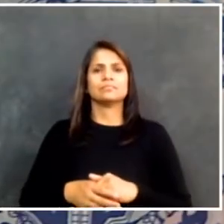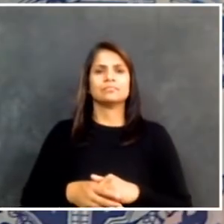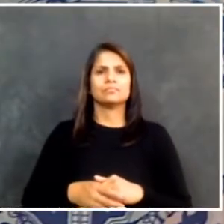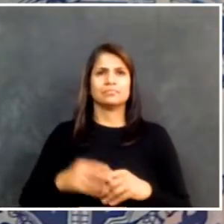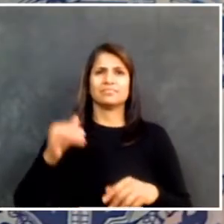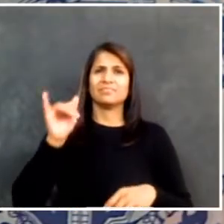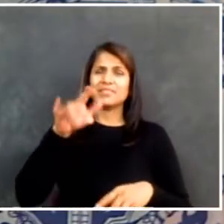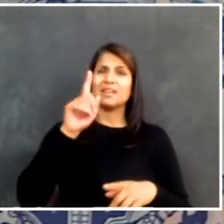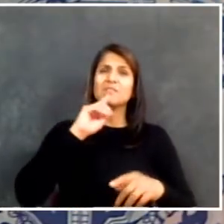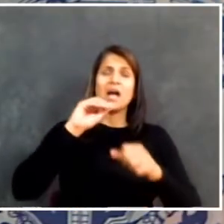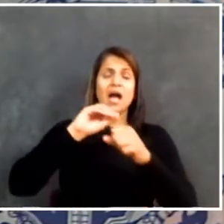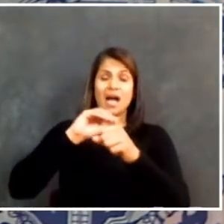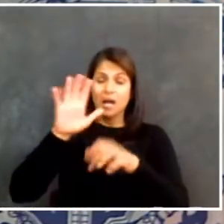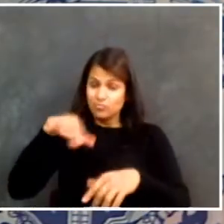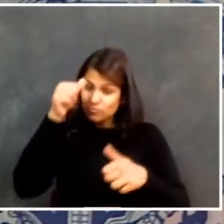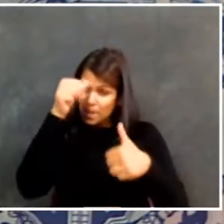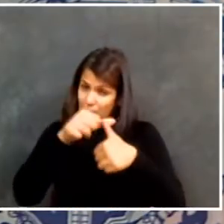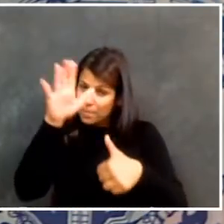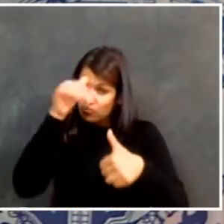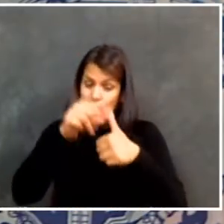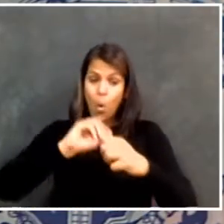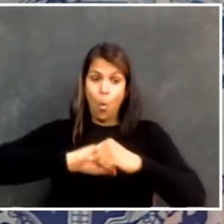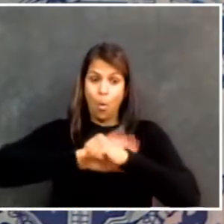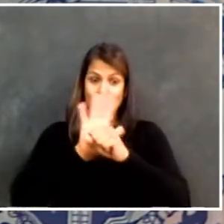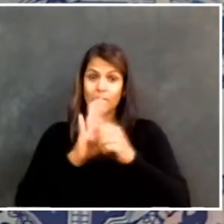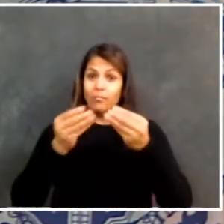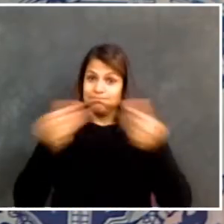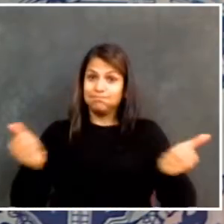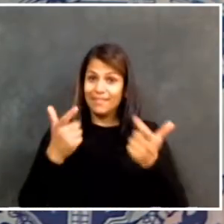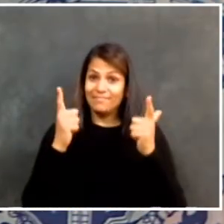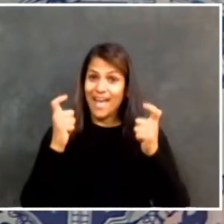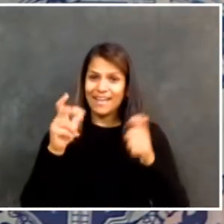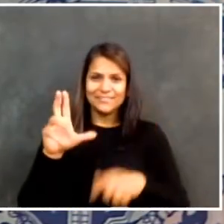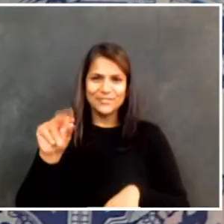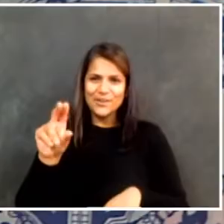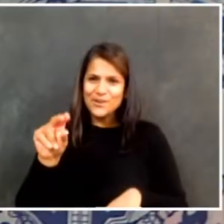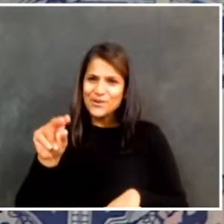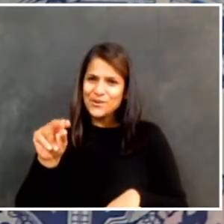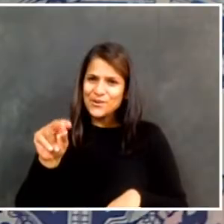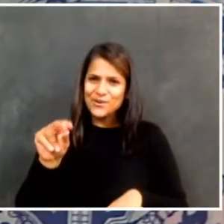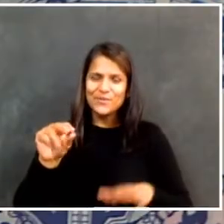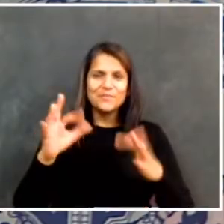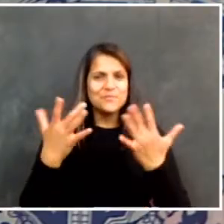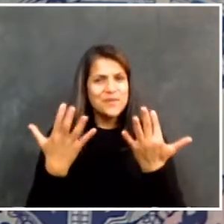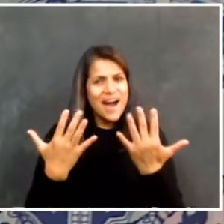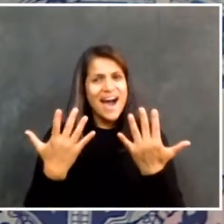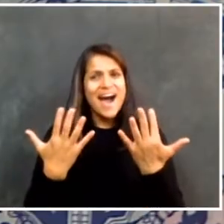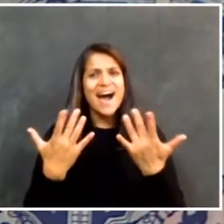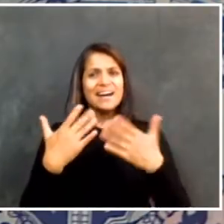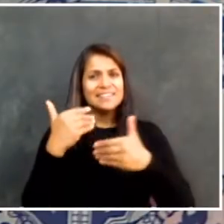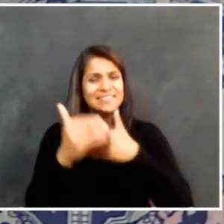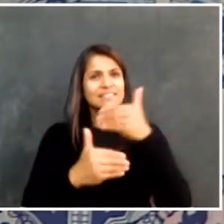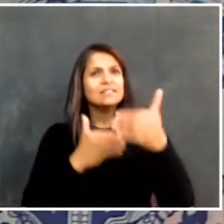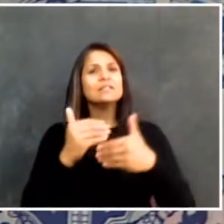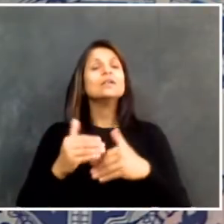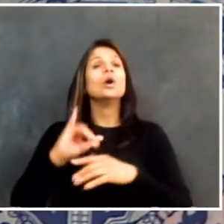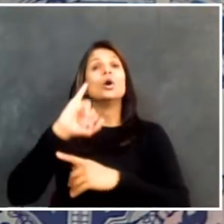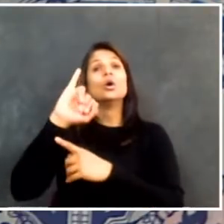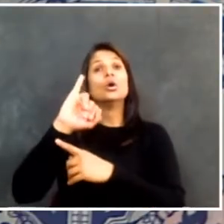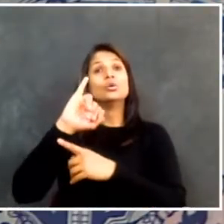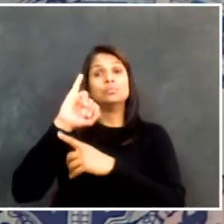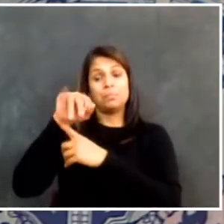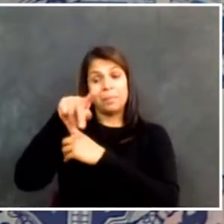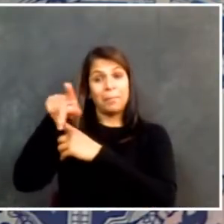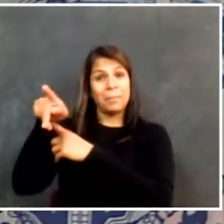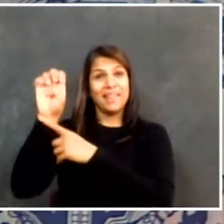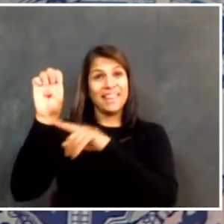the PPEs. There have been some we've been able to get more of, some we've had big problems with, like face shields and surgical gowns.